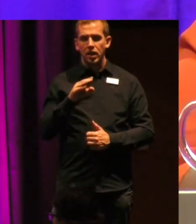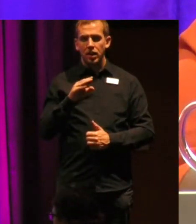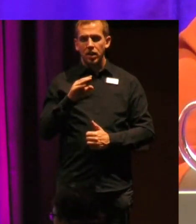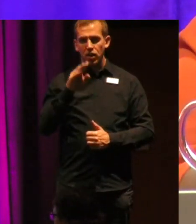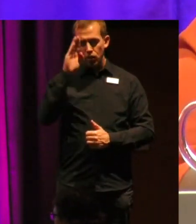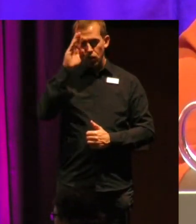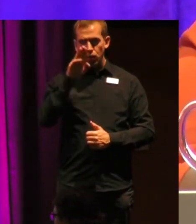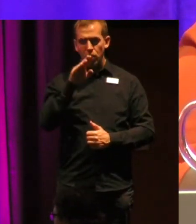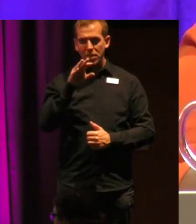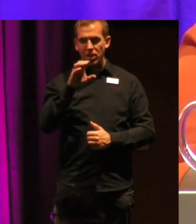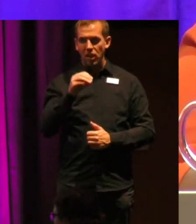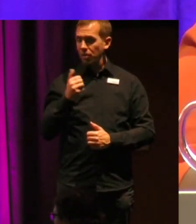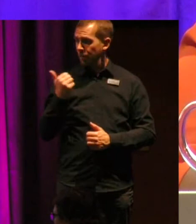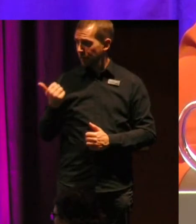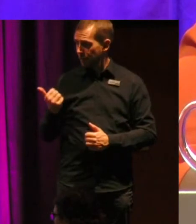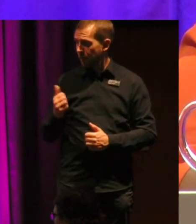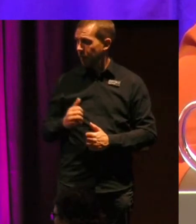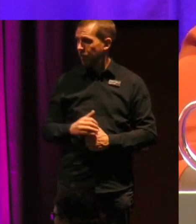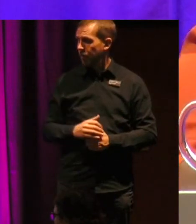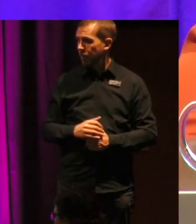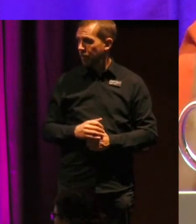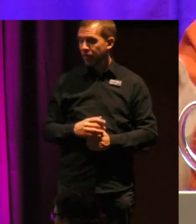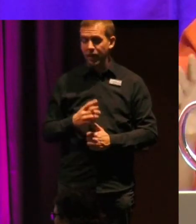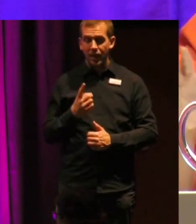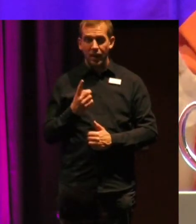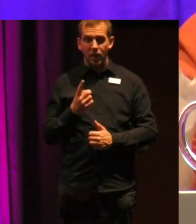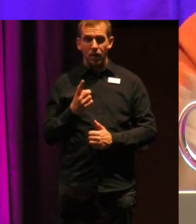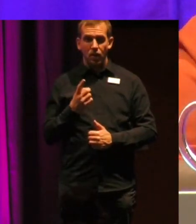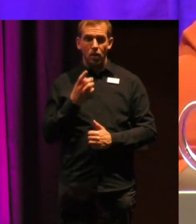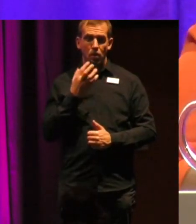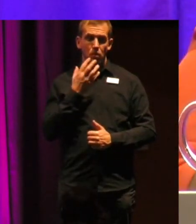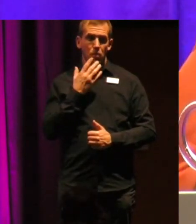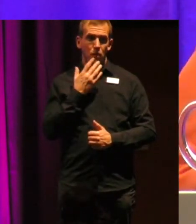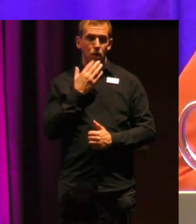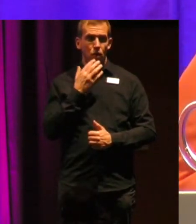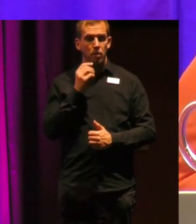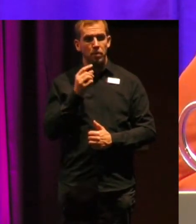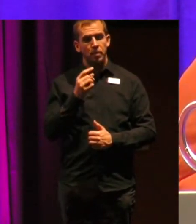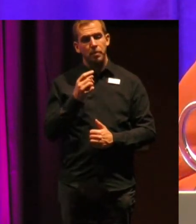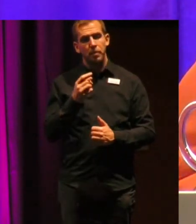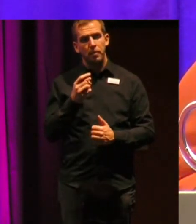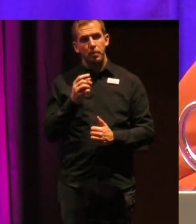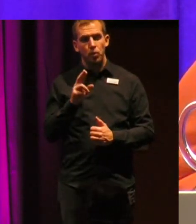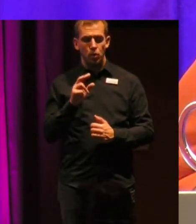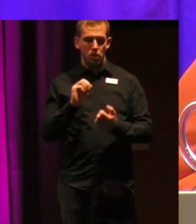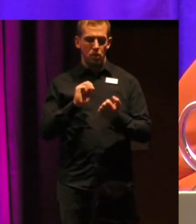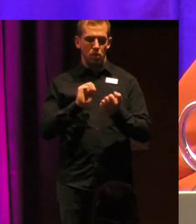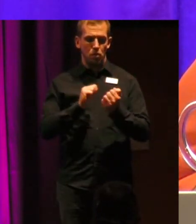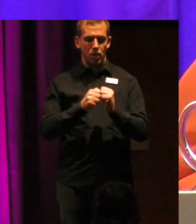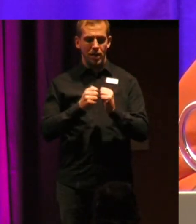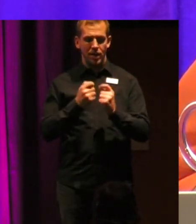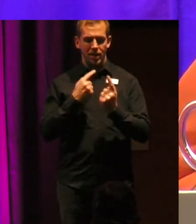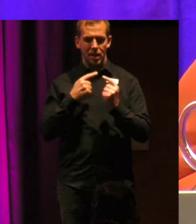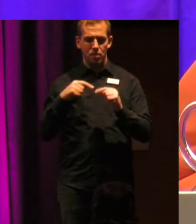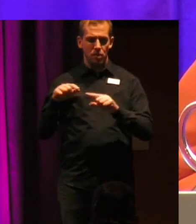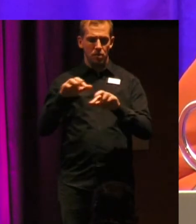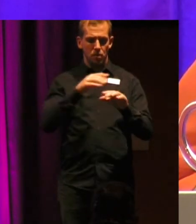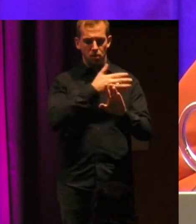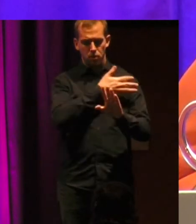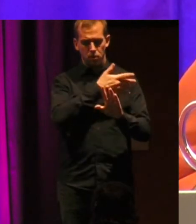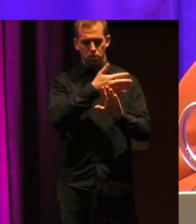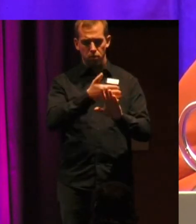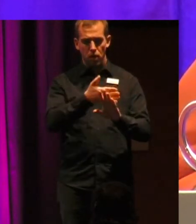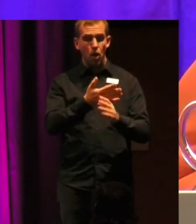interesting about the political season over the past few years is that it's woken a